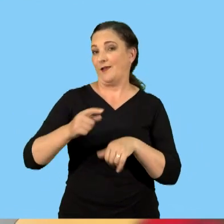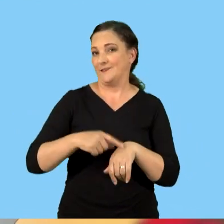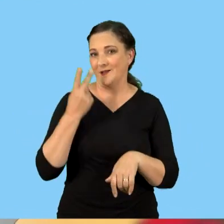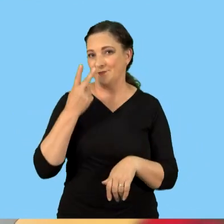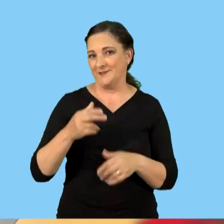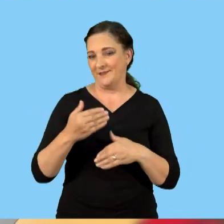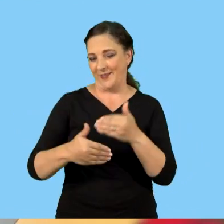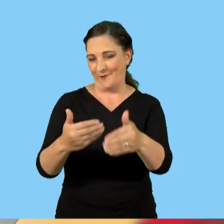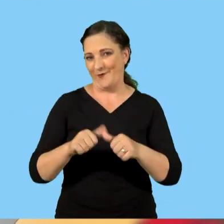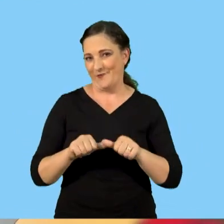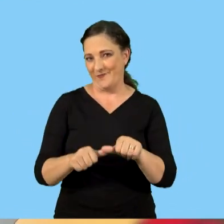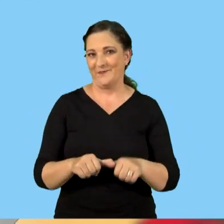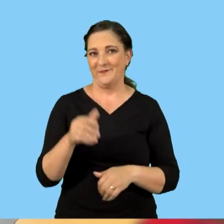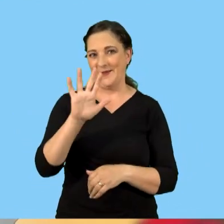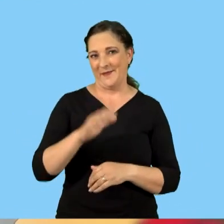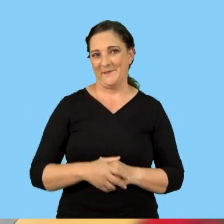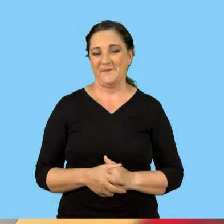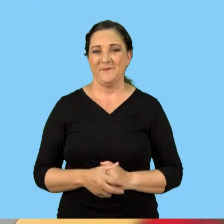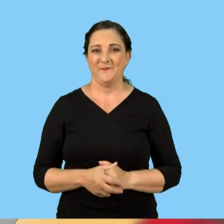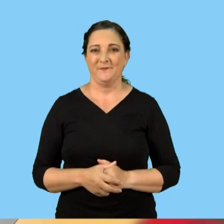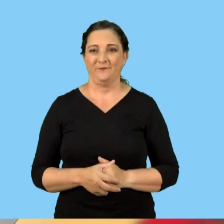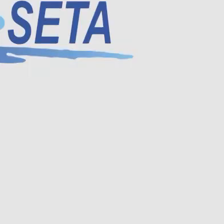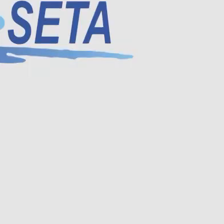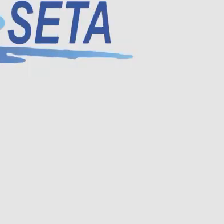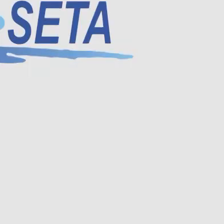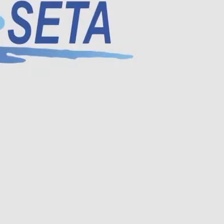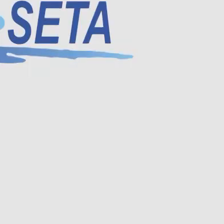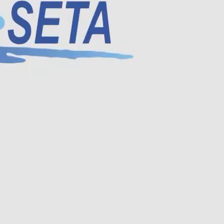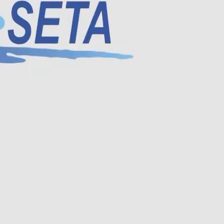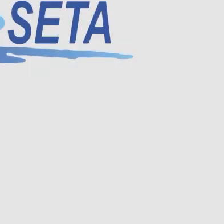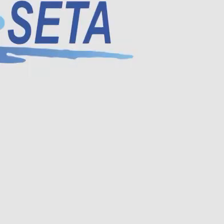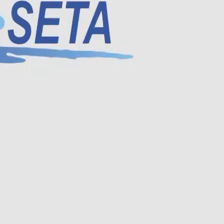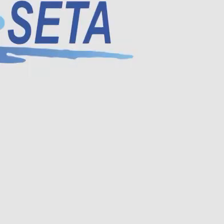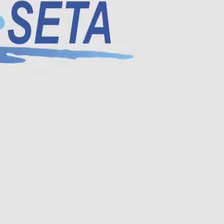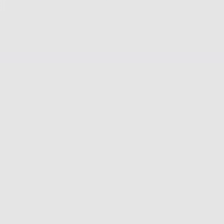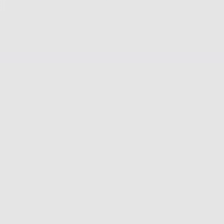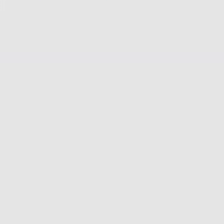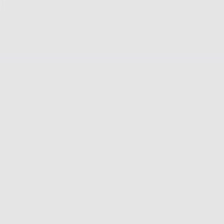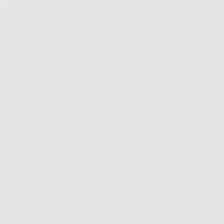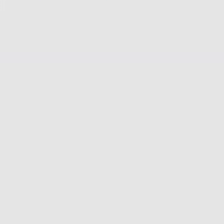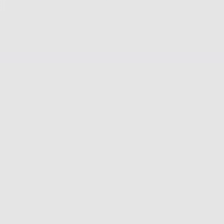stop here for now until I see you next time. Bye.